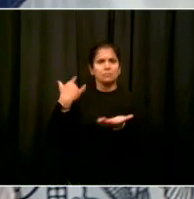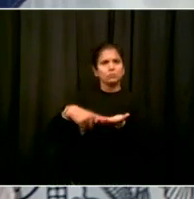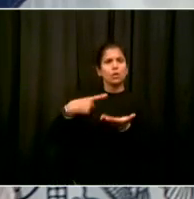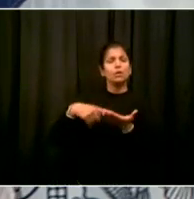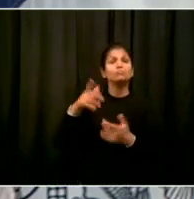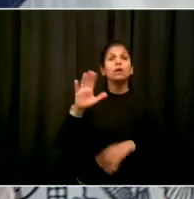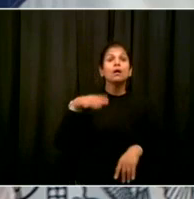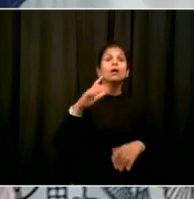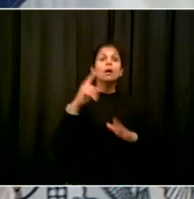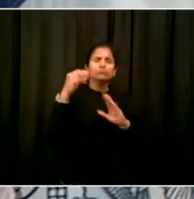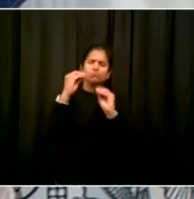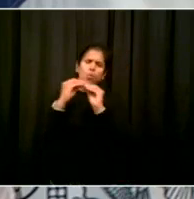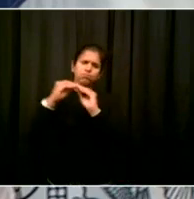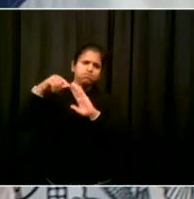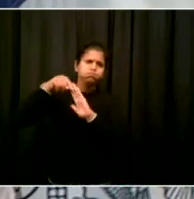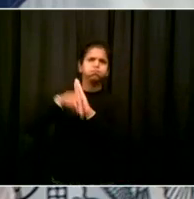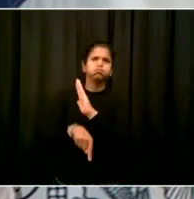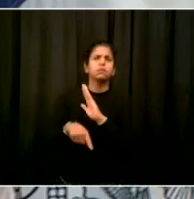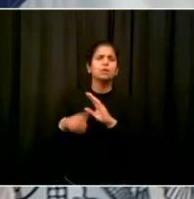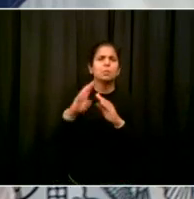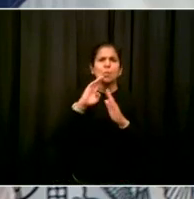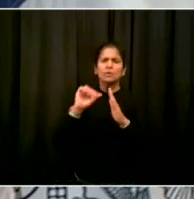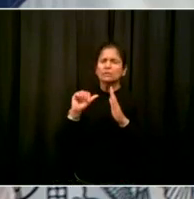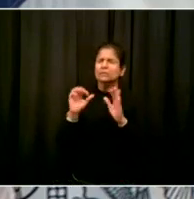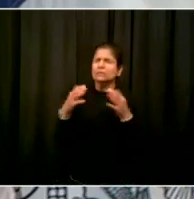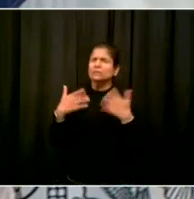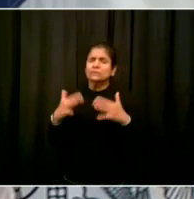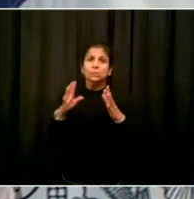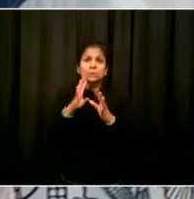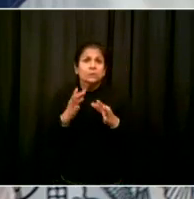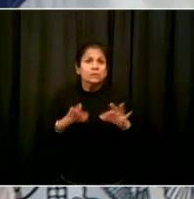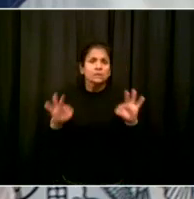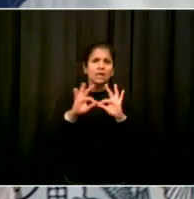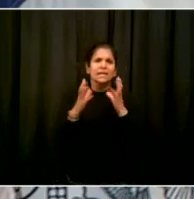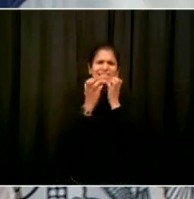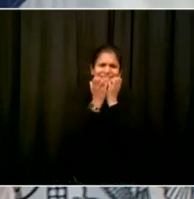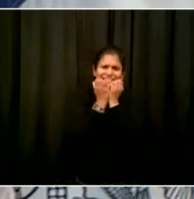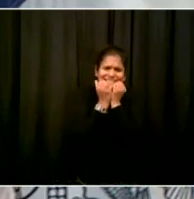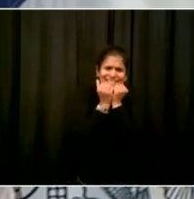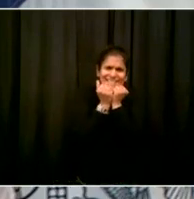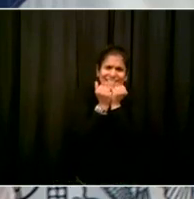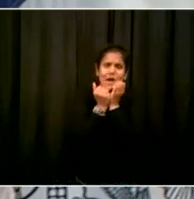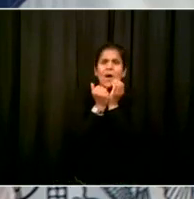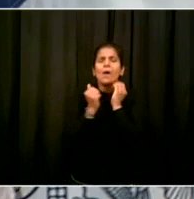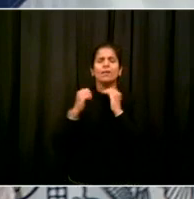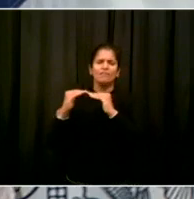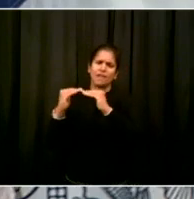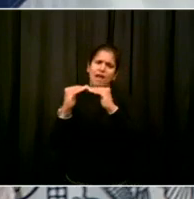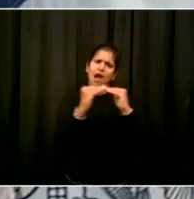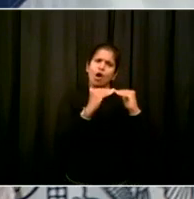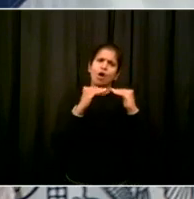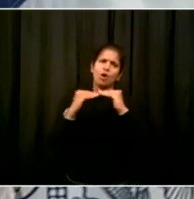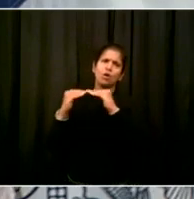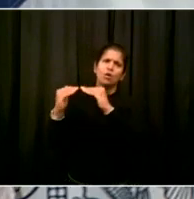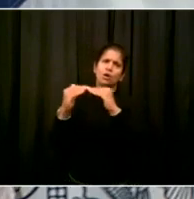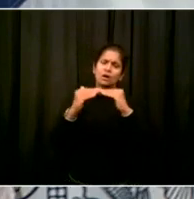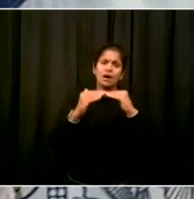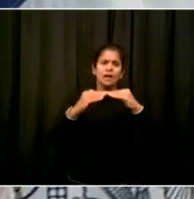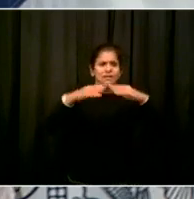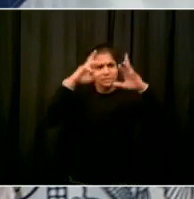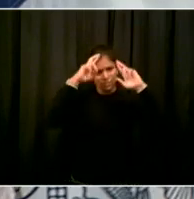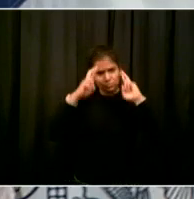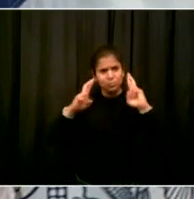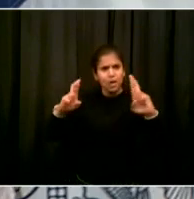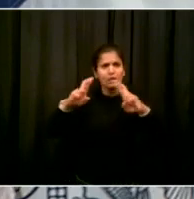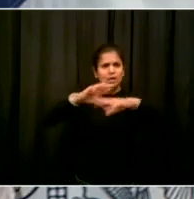values of the city. We believe in equality. We believe in fairness. We believe in community, bringing those values together